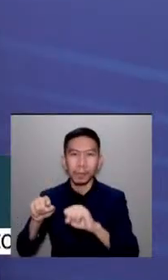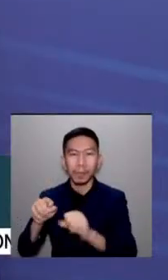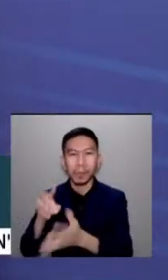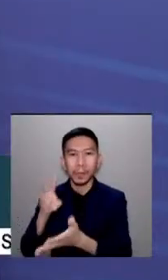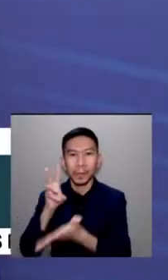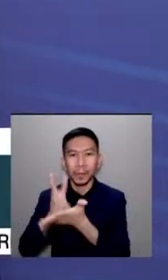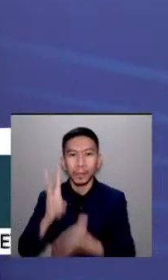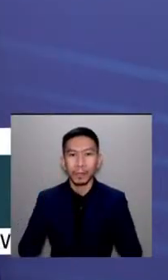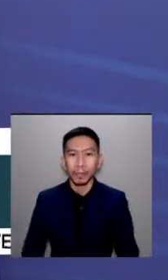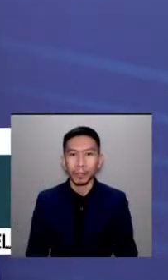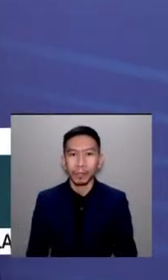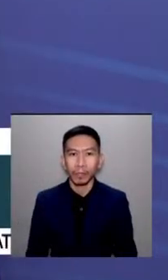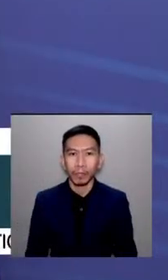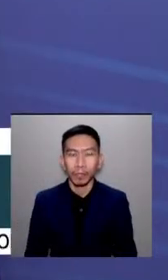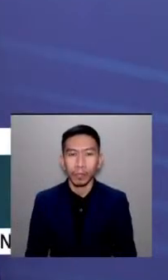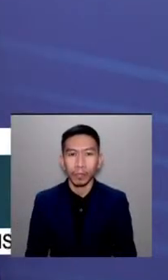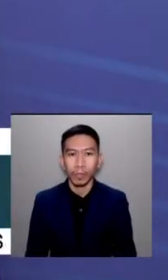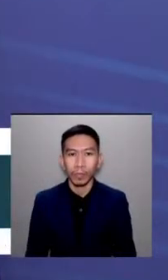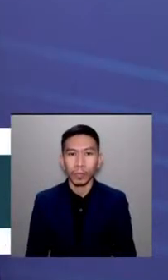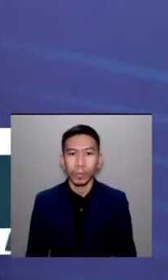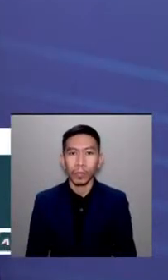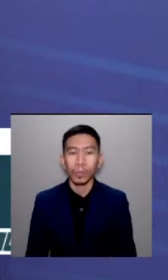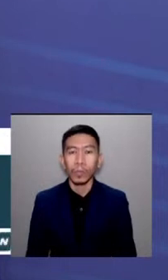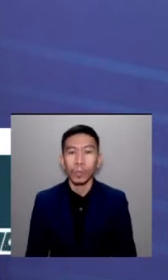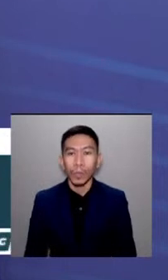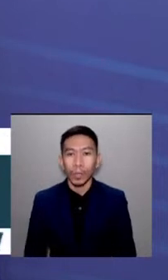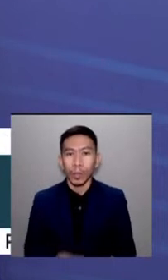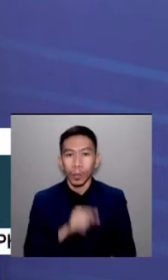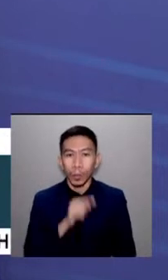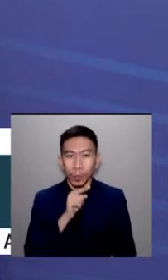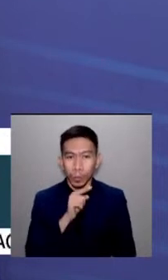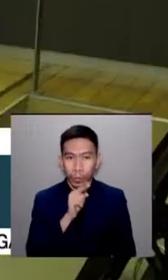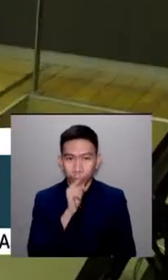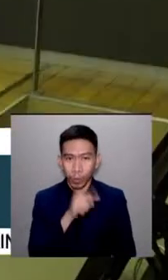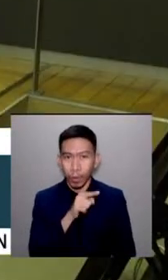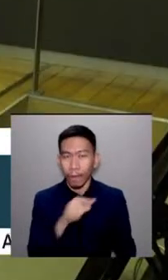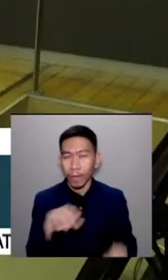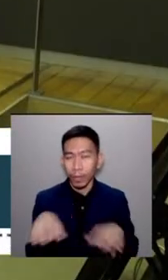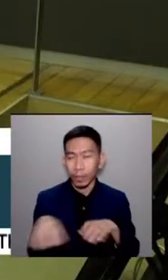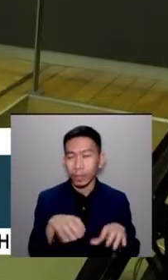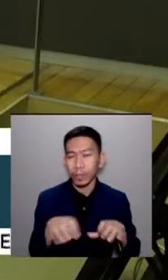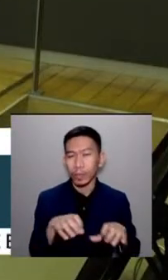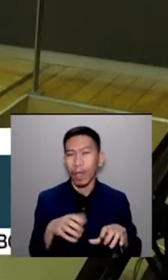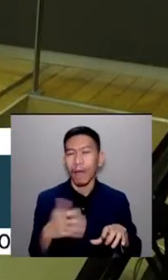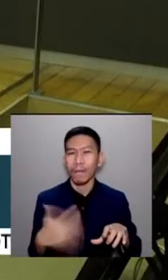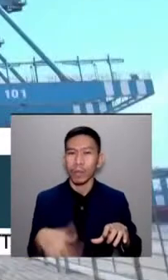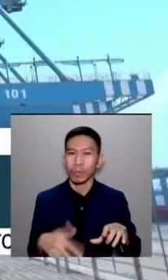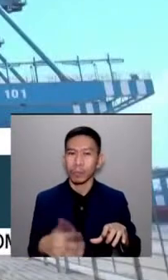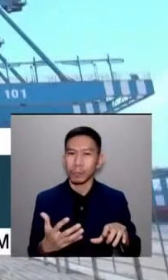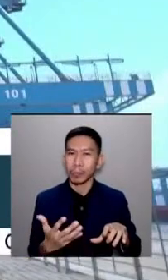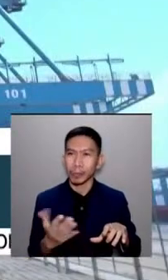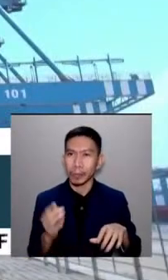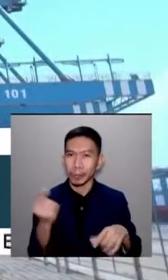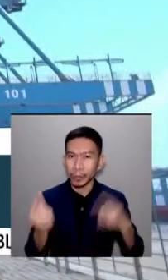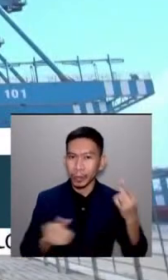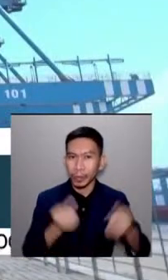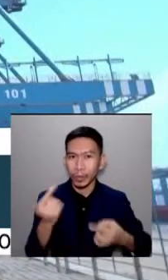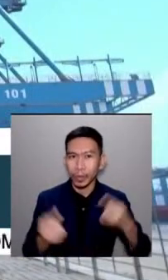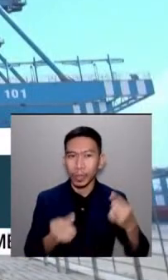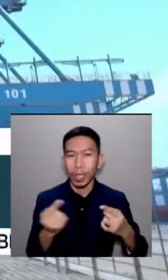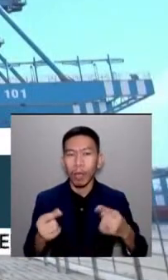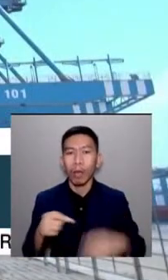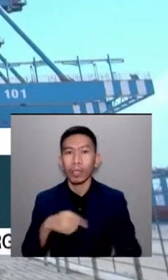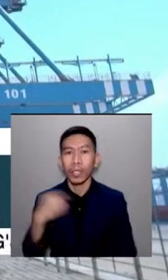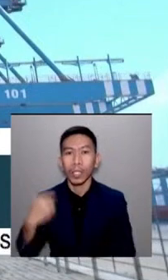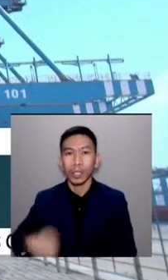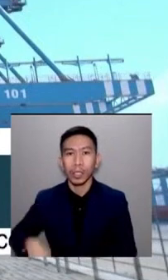These measures are a threat to the integrity of the EU single market. Since December 1st, Chinese customs are